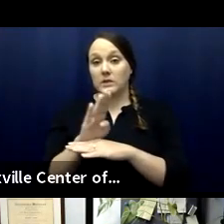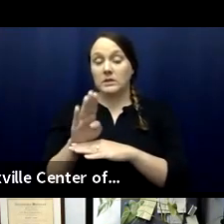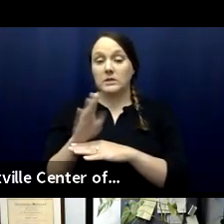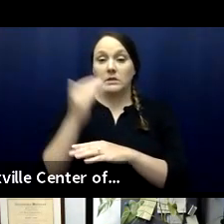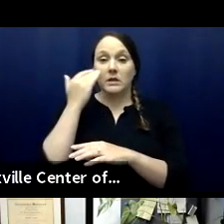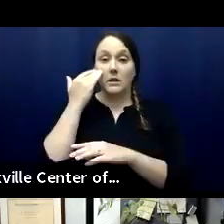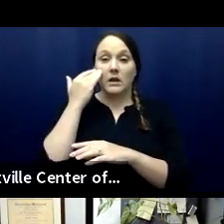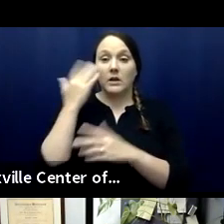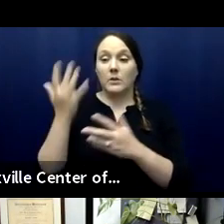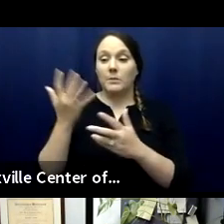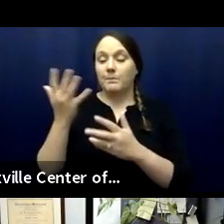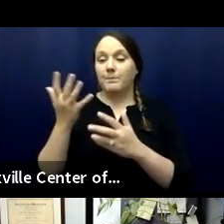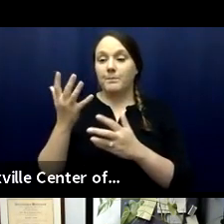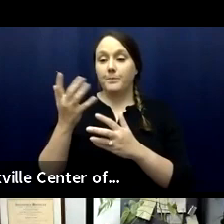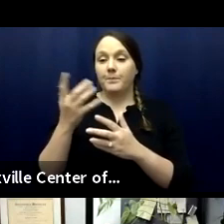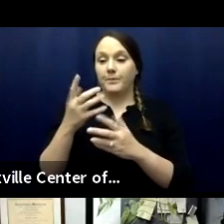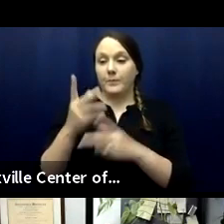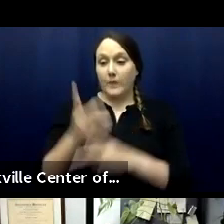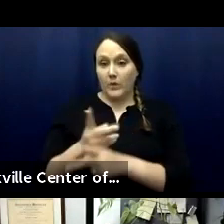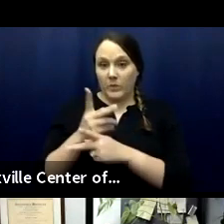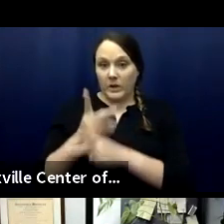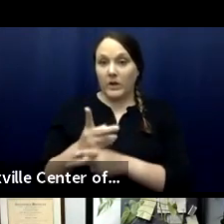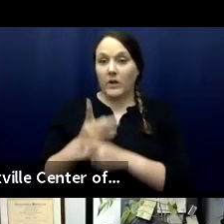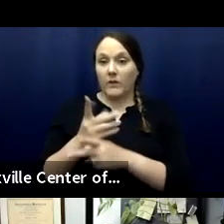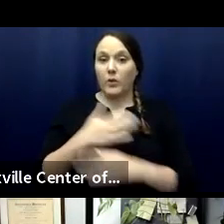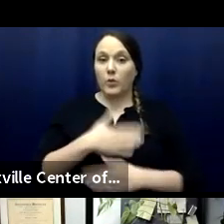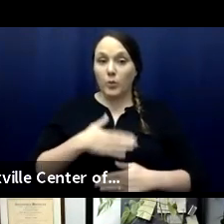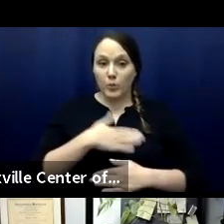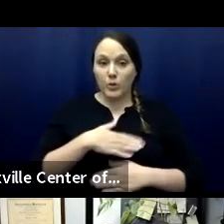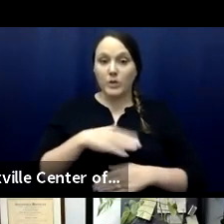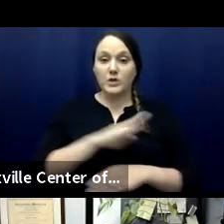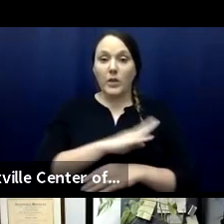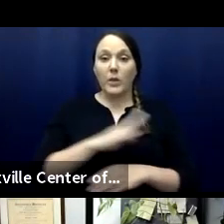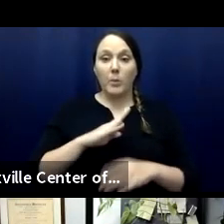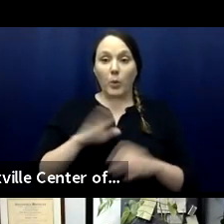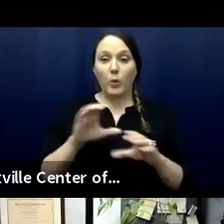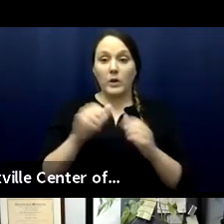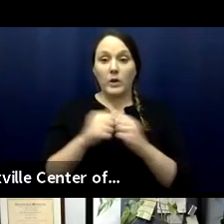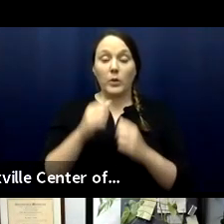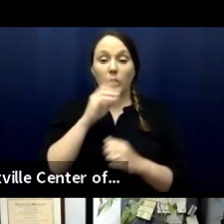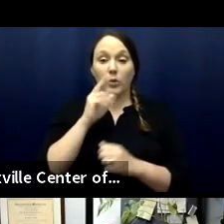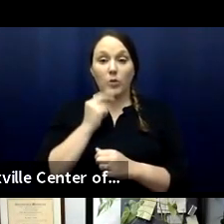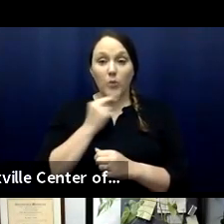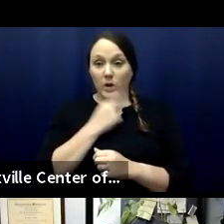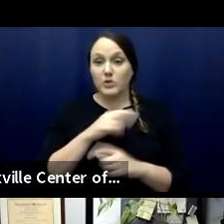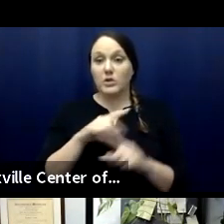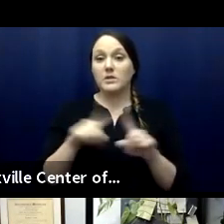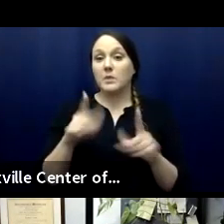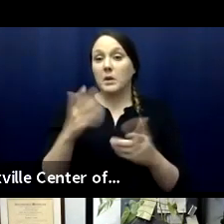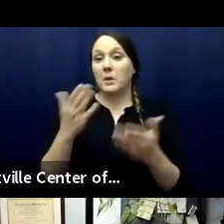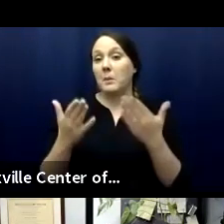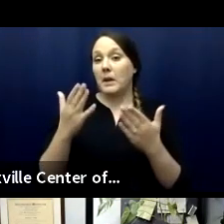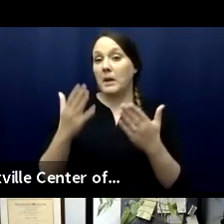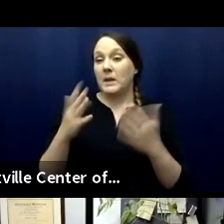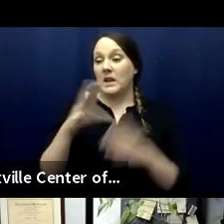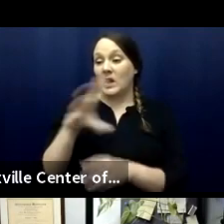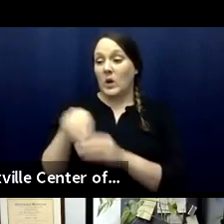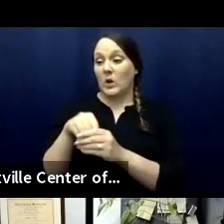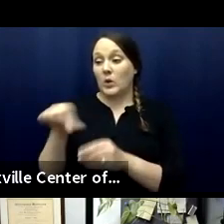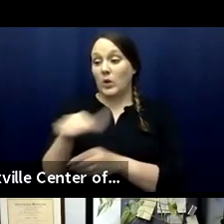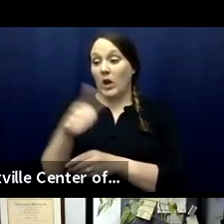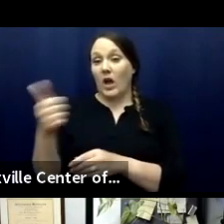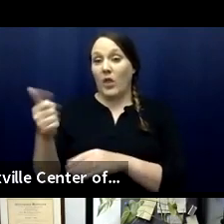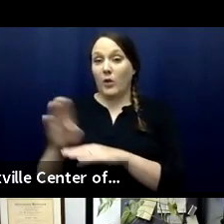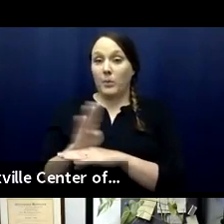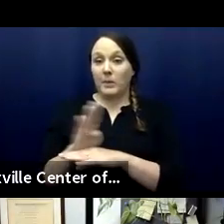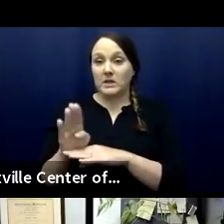taken care here, and I appreciate that what the board has done with restaurants, but we might capture other businesses